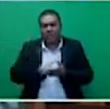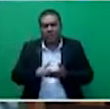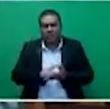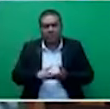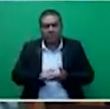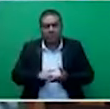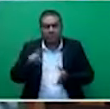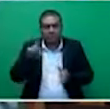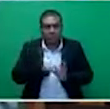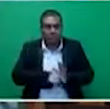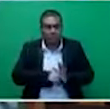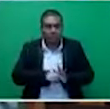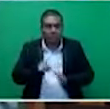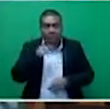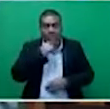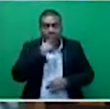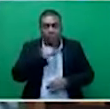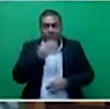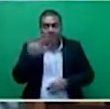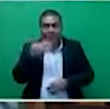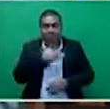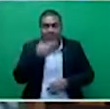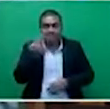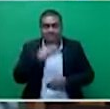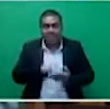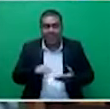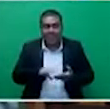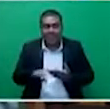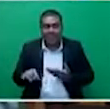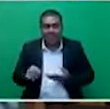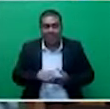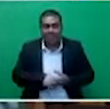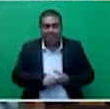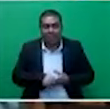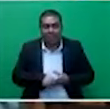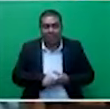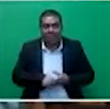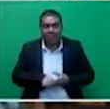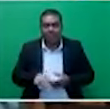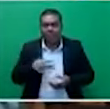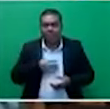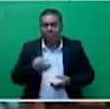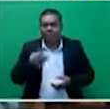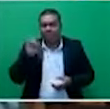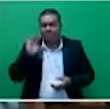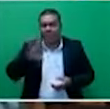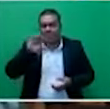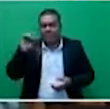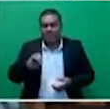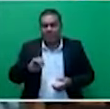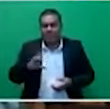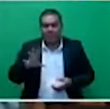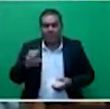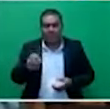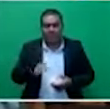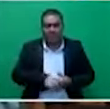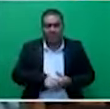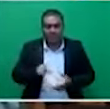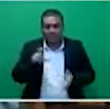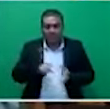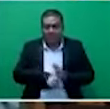sir. We have borrowed over $900 million. We borrowed over $900 million. More than 10% of our debt portfolio, sir,